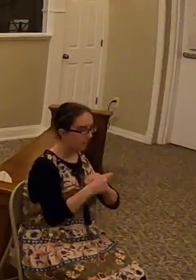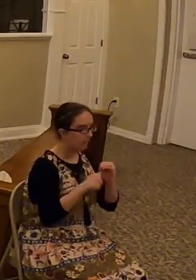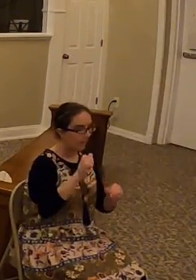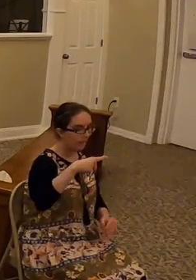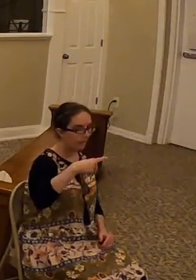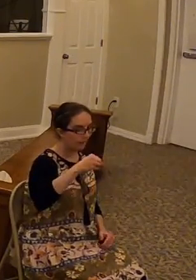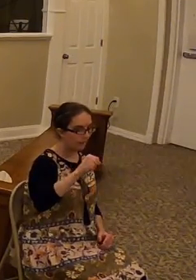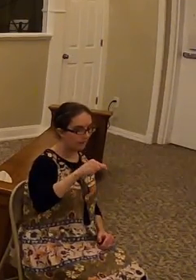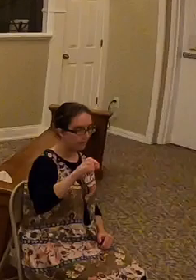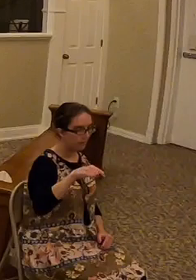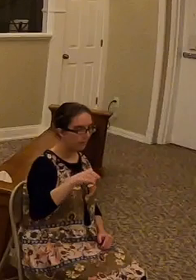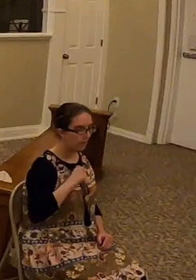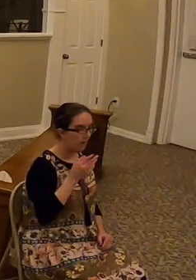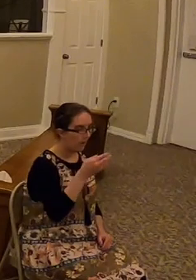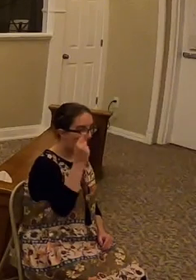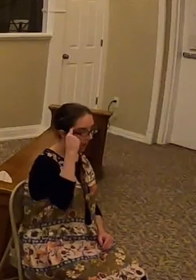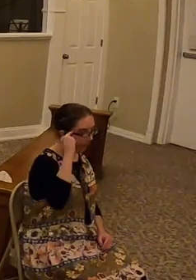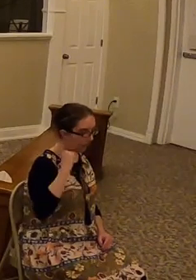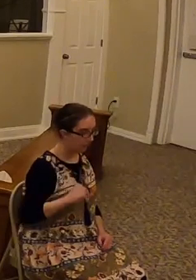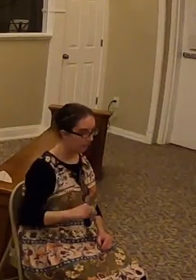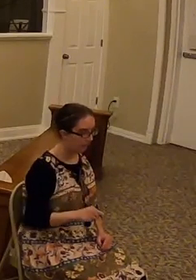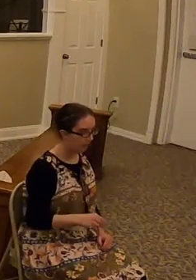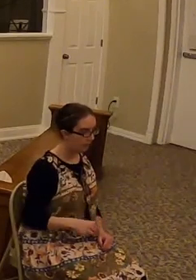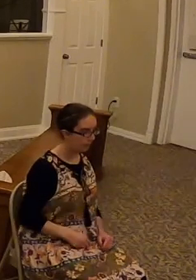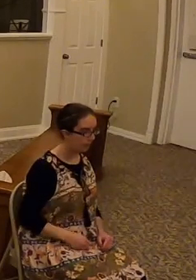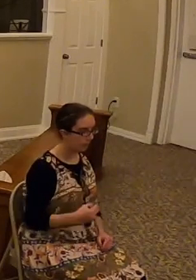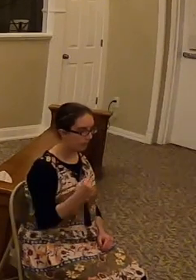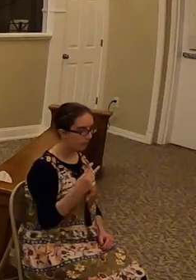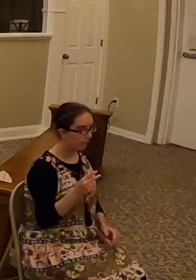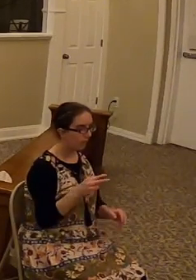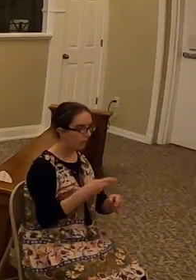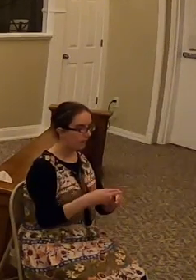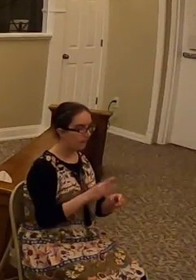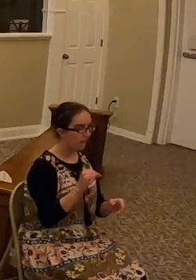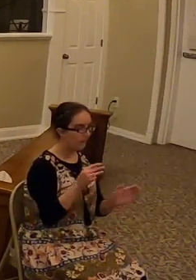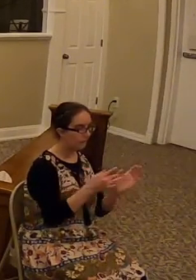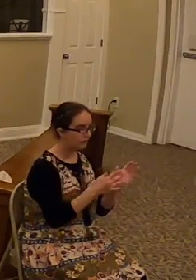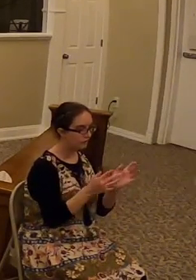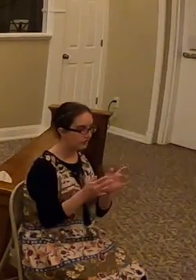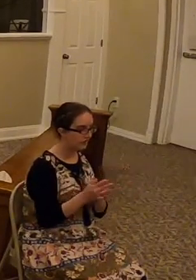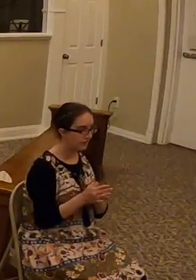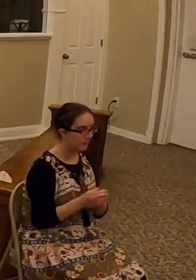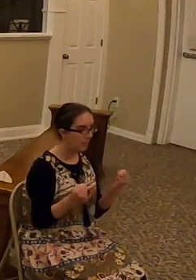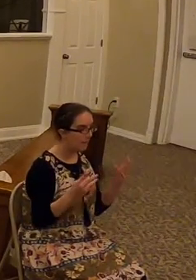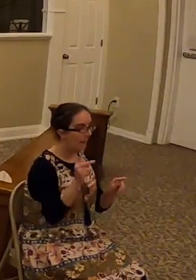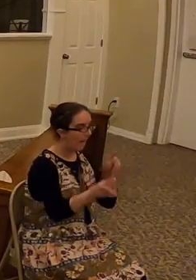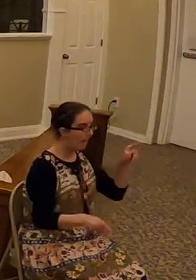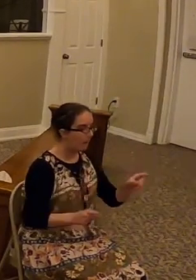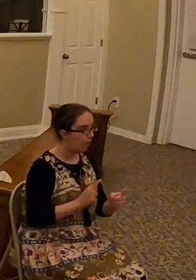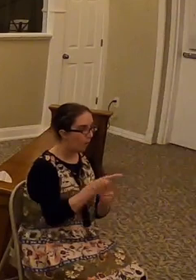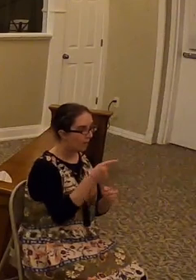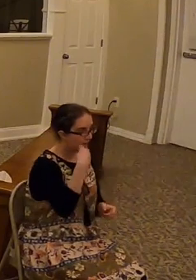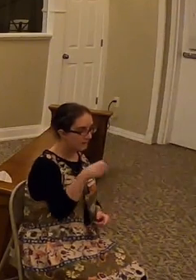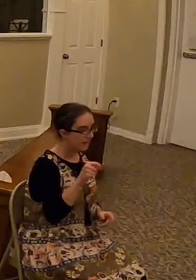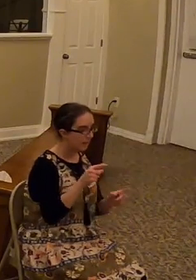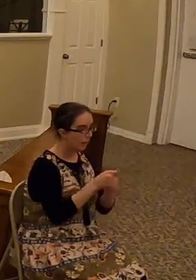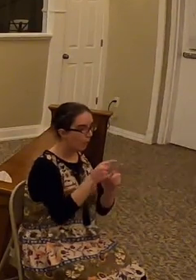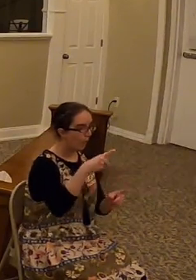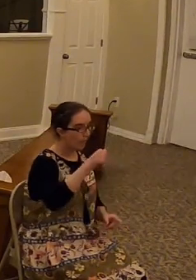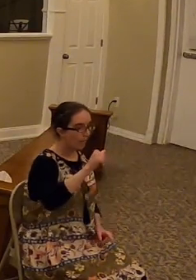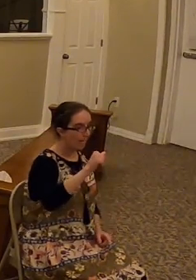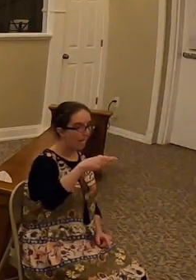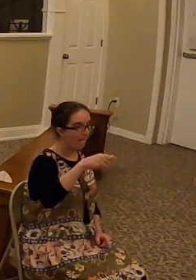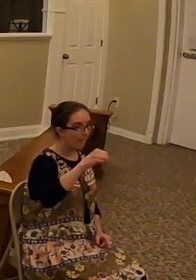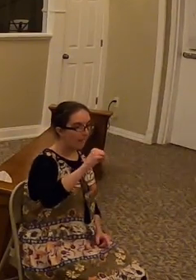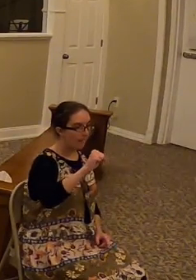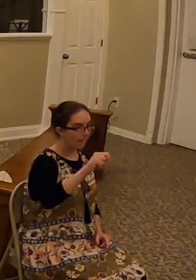apostle, our mind goes at once to those that we were the 12 called by Jesus. Amen. And many people, when you say the word apostle, that's all